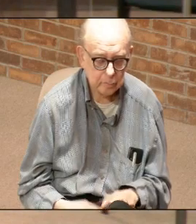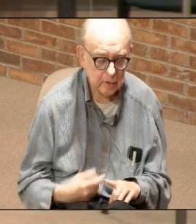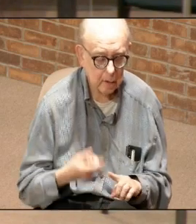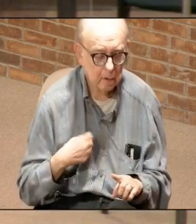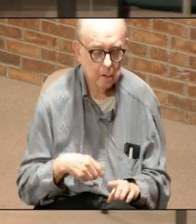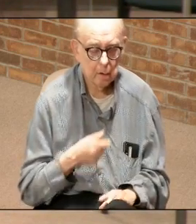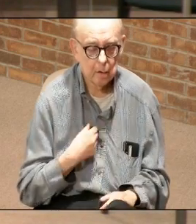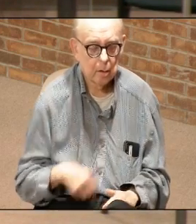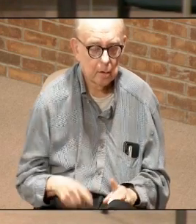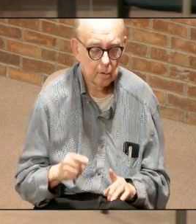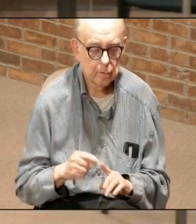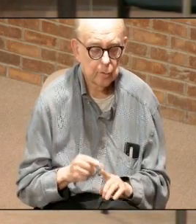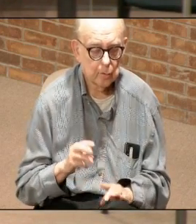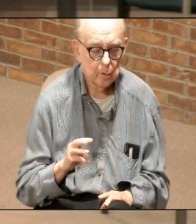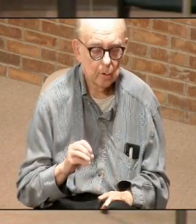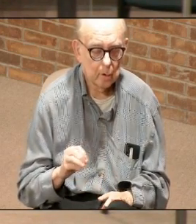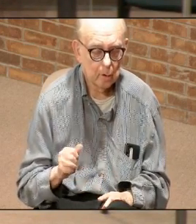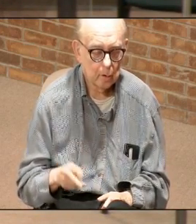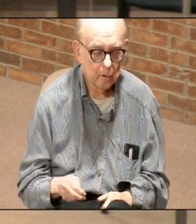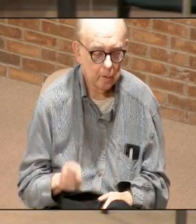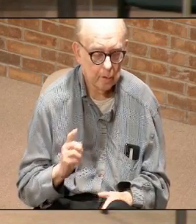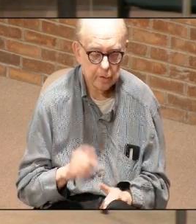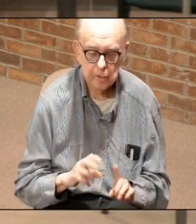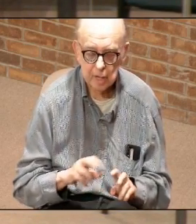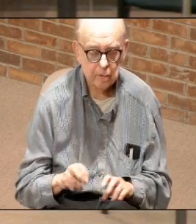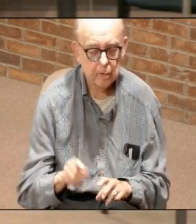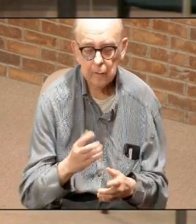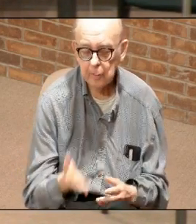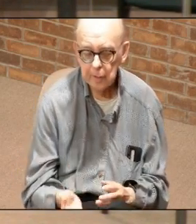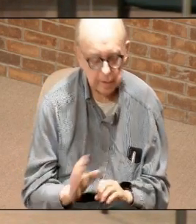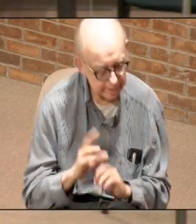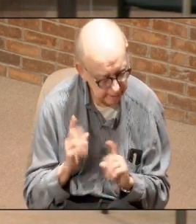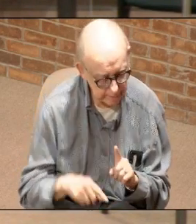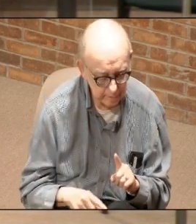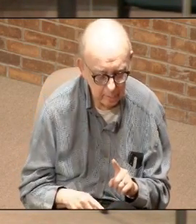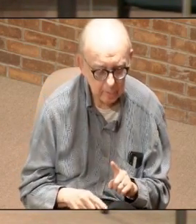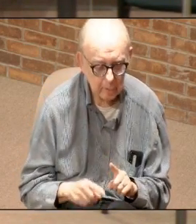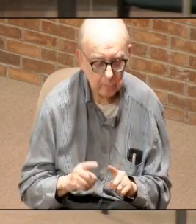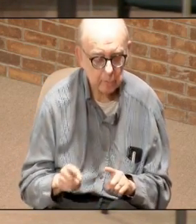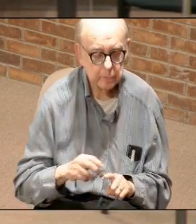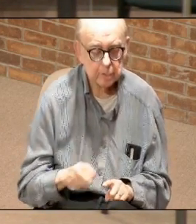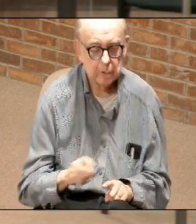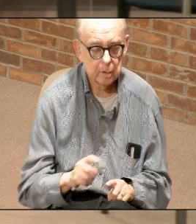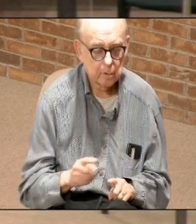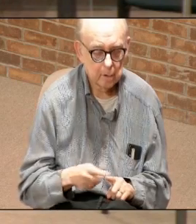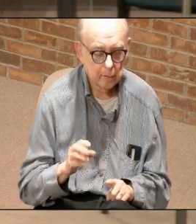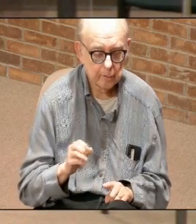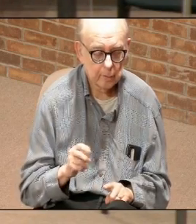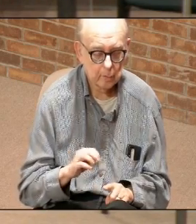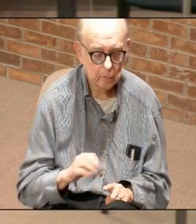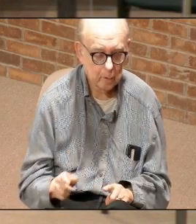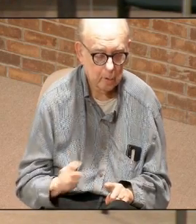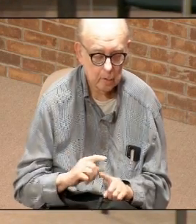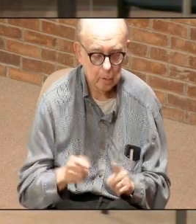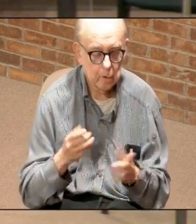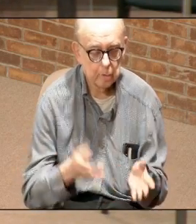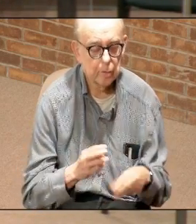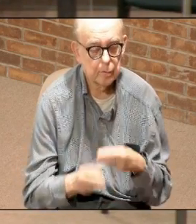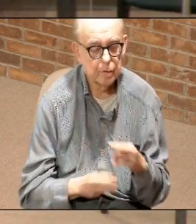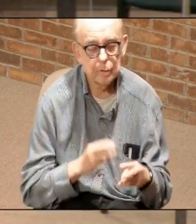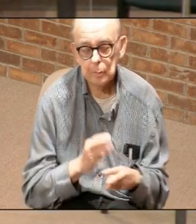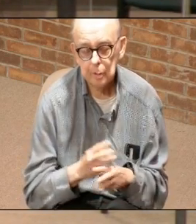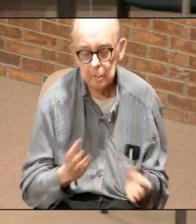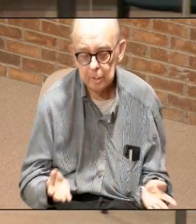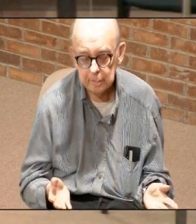From China to Wuhan, you could not travel. But you could travel from Wuhan to the rest of the